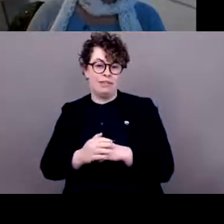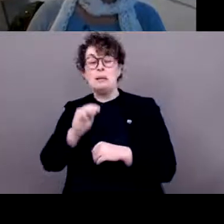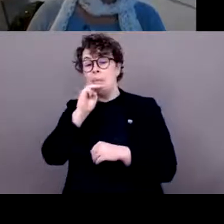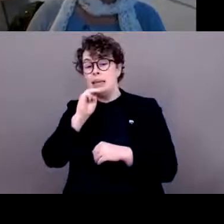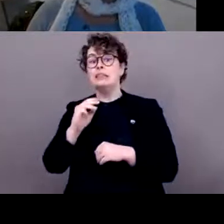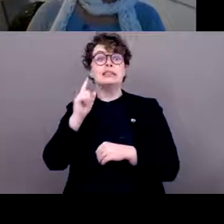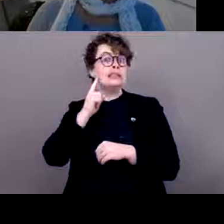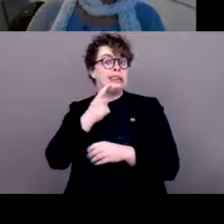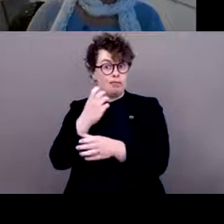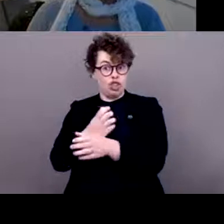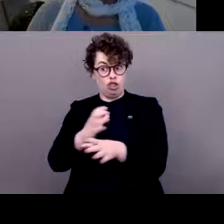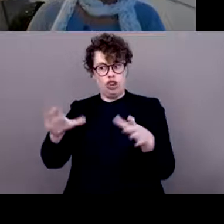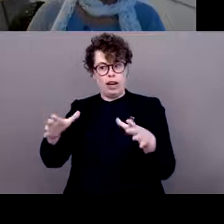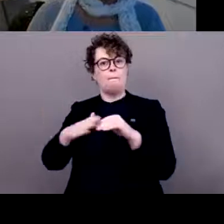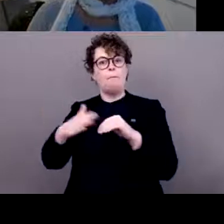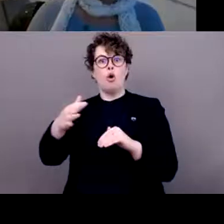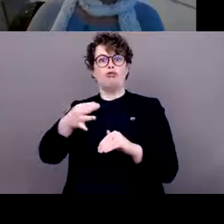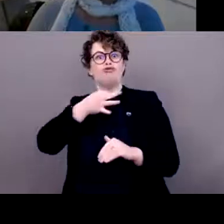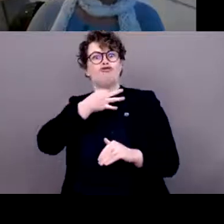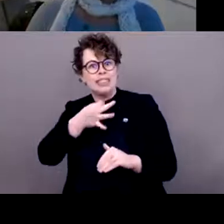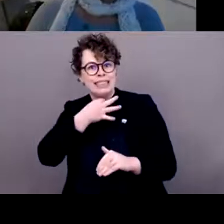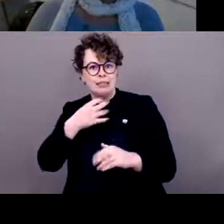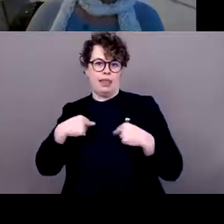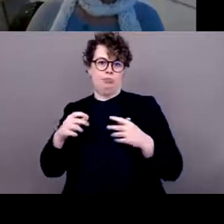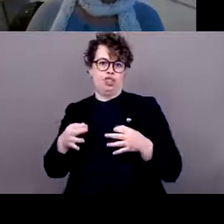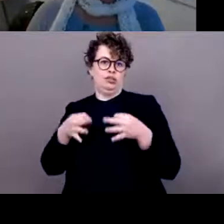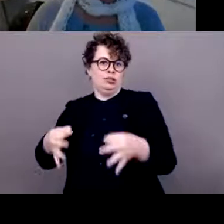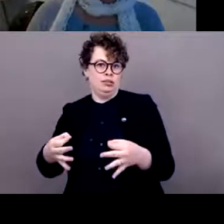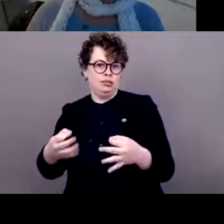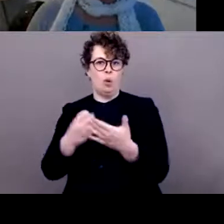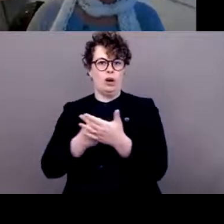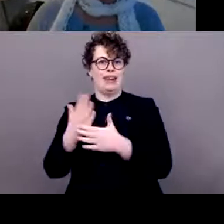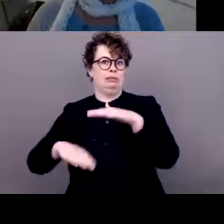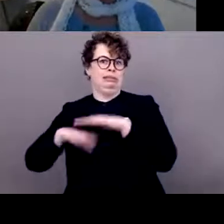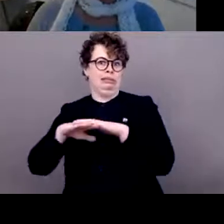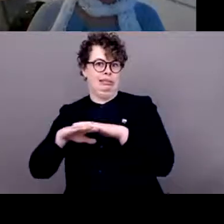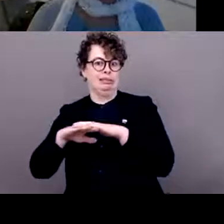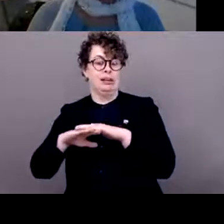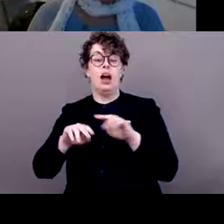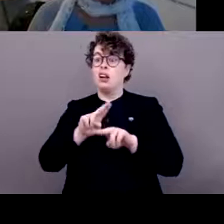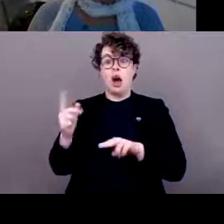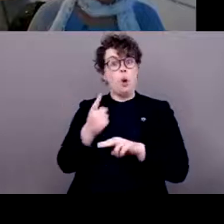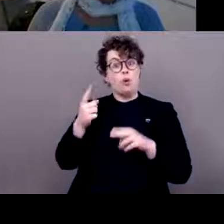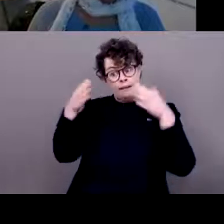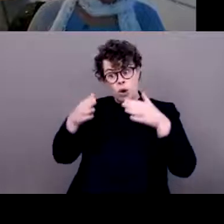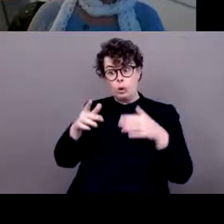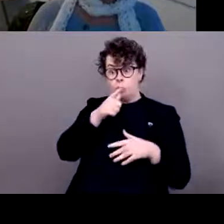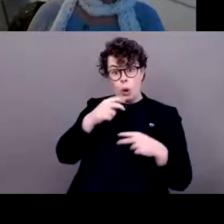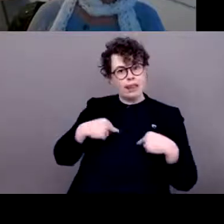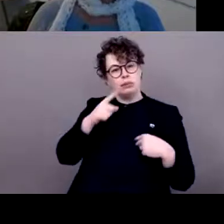means we need to be monitoring their language development, not just in spoken language, but also in sign